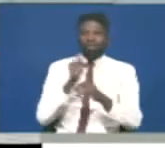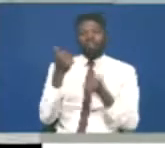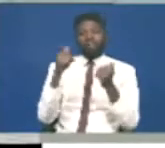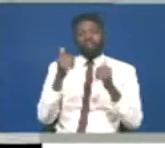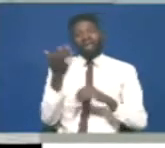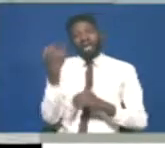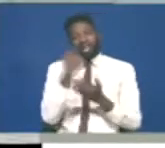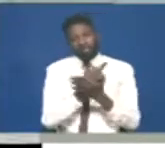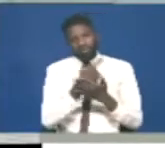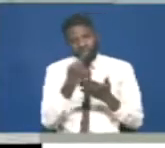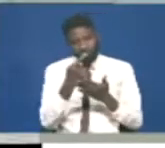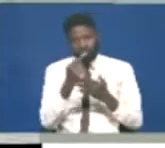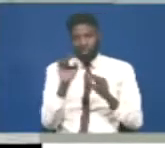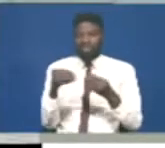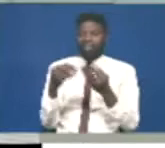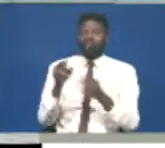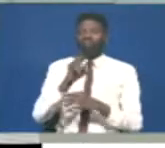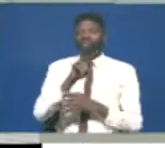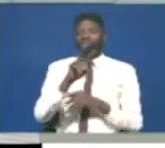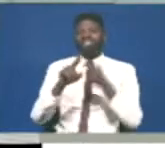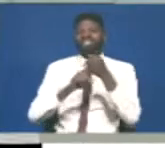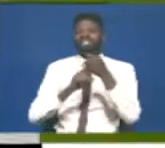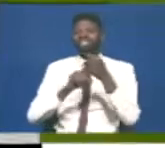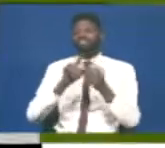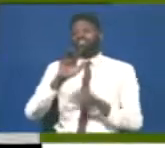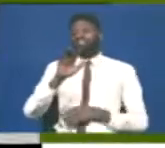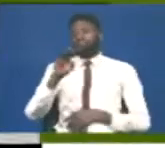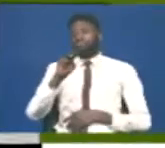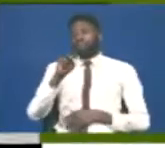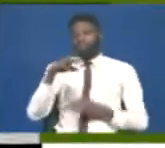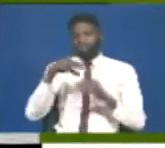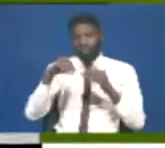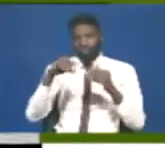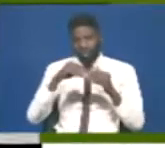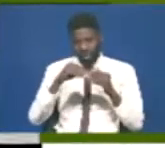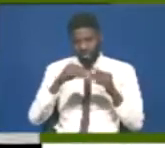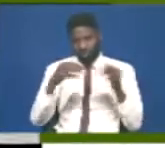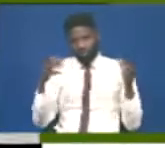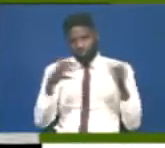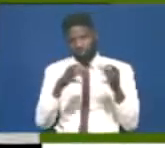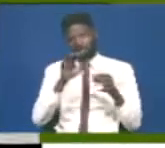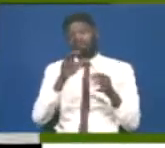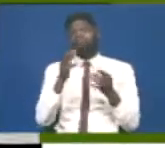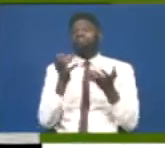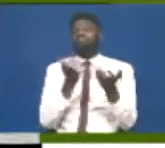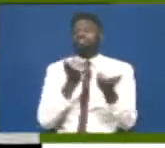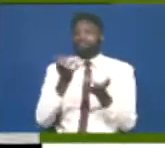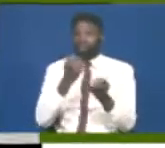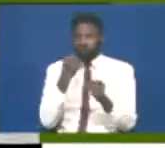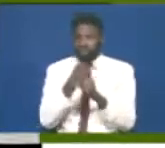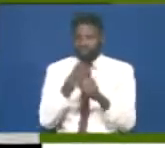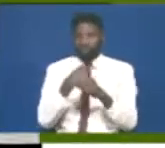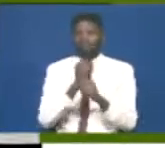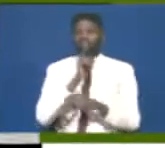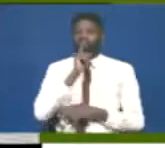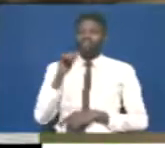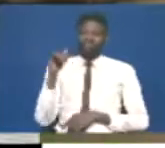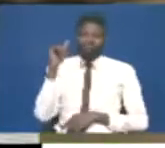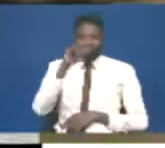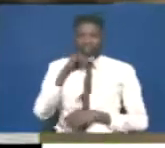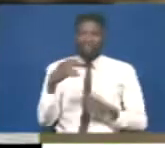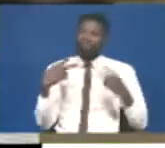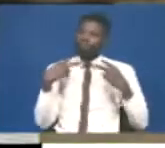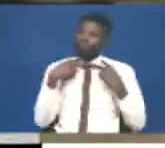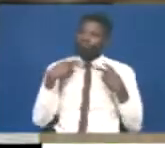released $265 million to airlines operating in the country to prevent a crisis in the aviation sector. The shortage